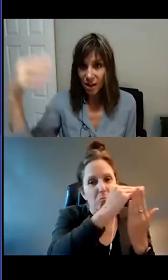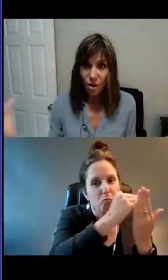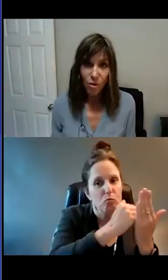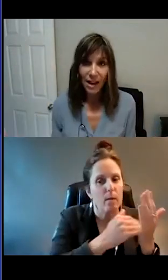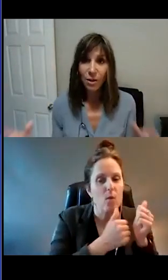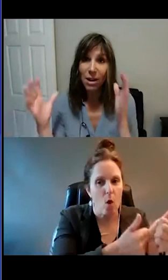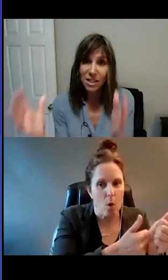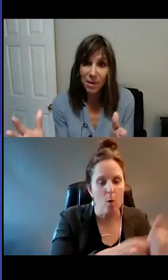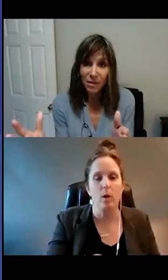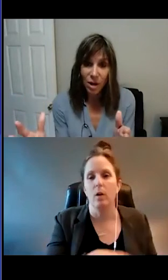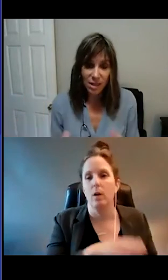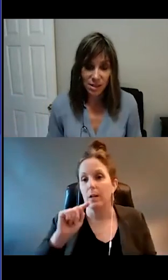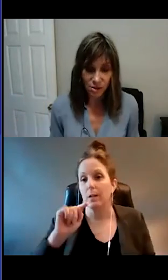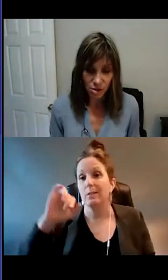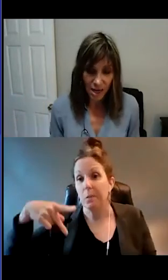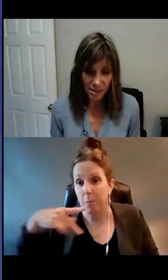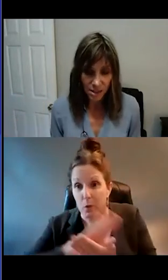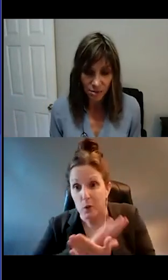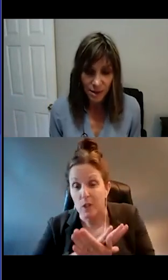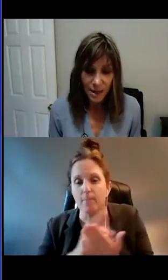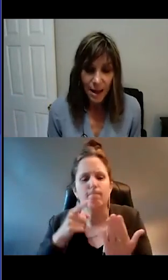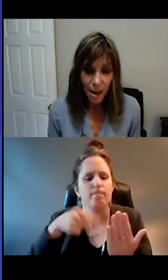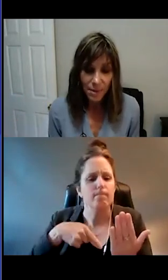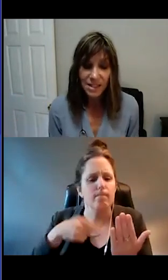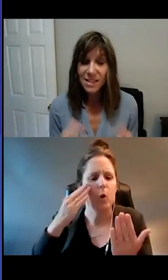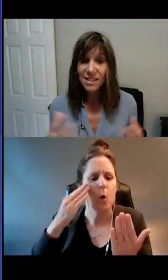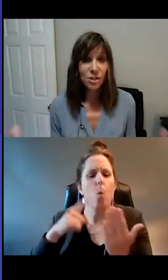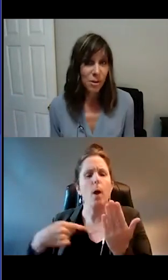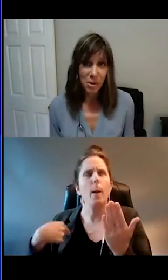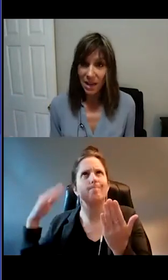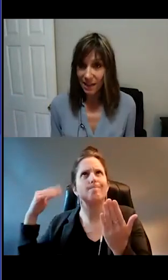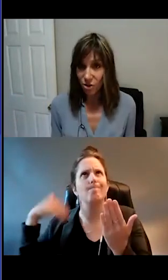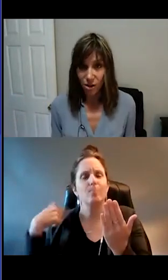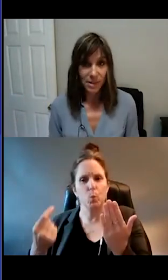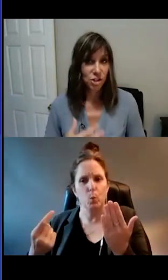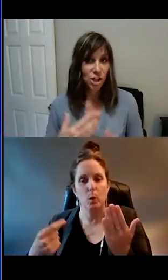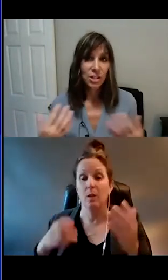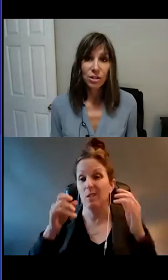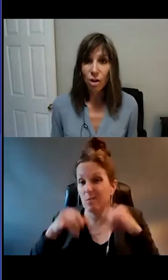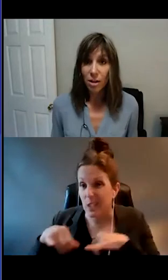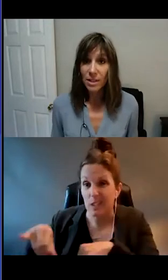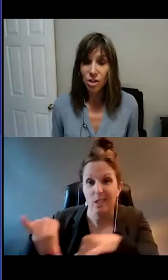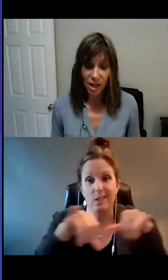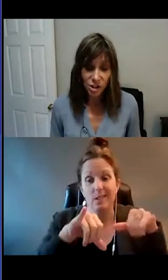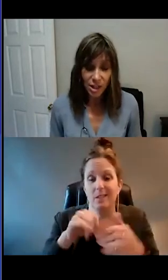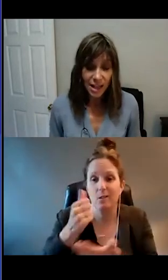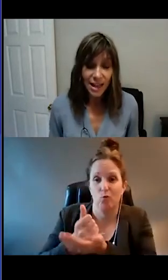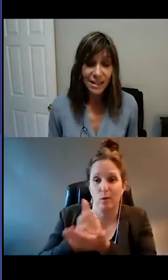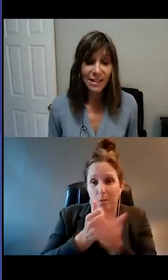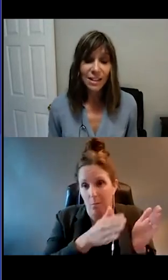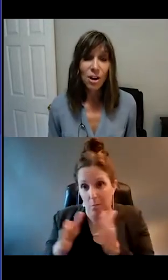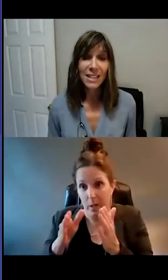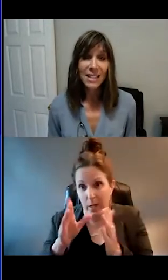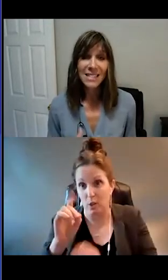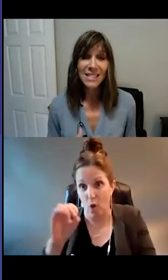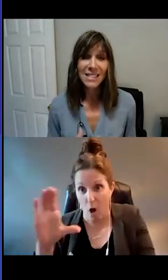so that they know kind of the recipe of what it is that they're trying to do. Consistent treatment planning documents, changing the documents, changing